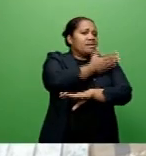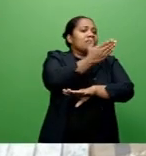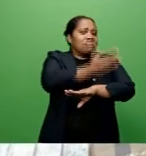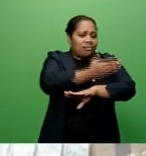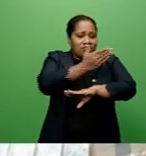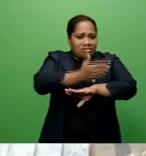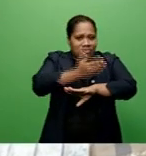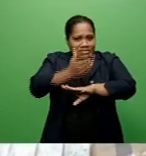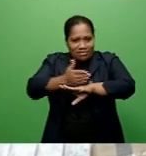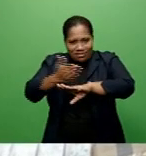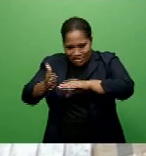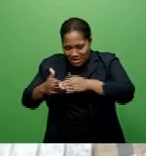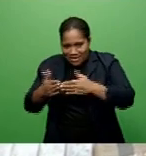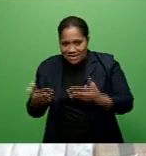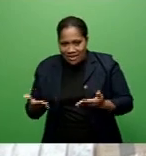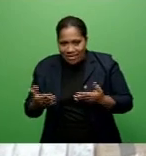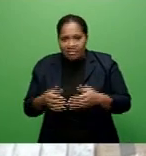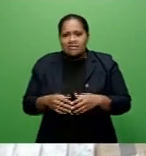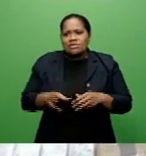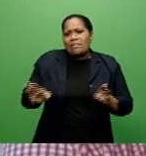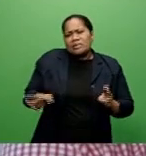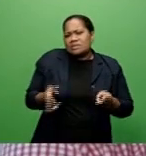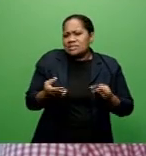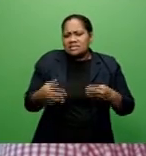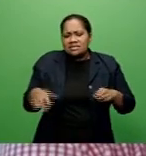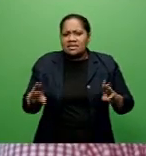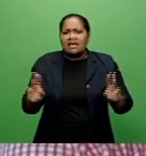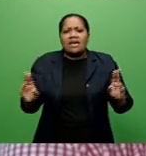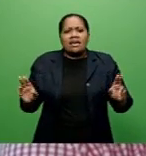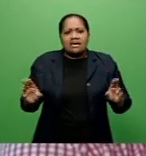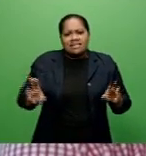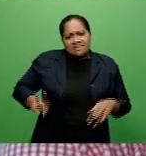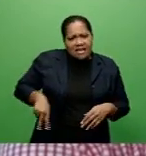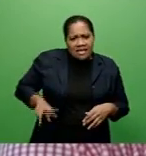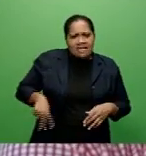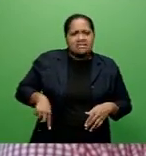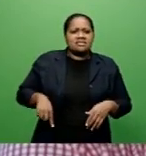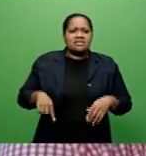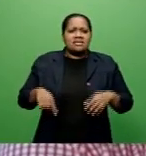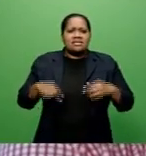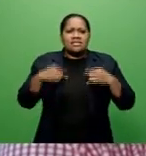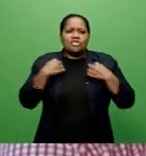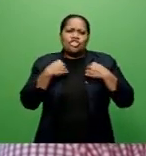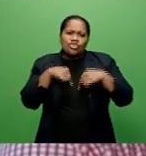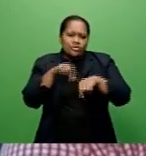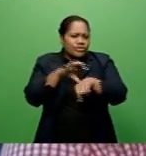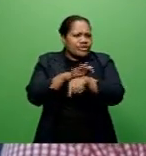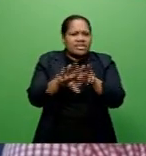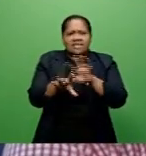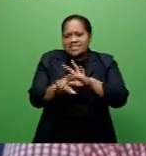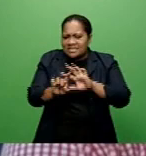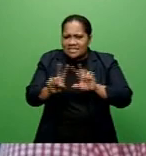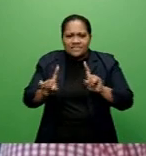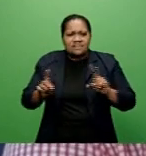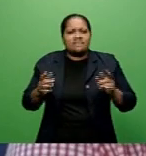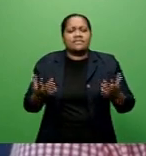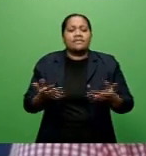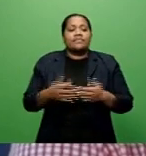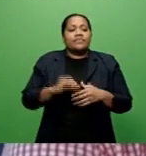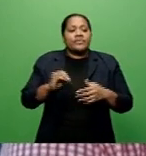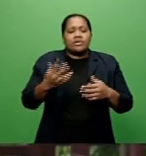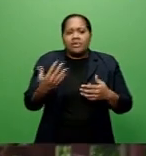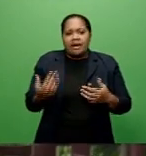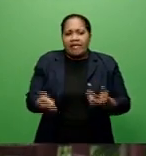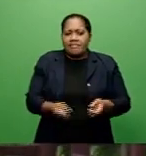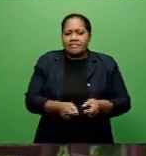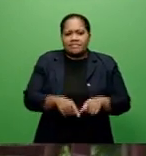lifestyle, music, dance, garments, jewelries, community, religion events that we are planning to